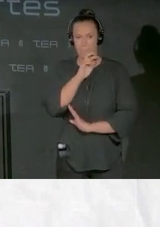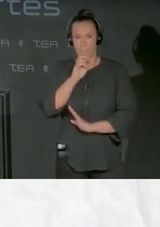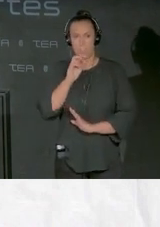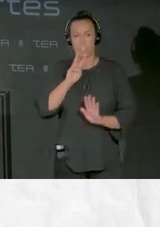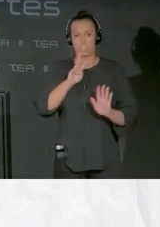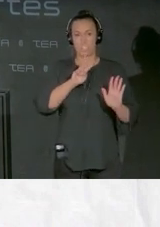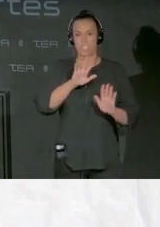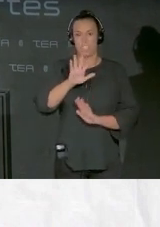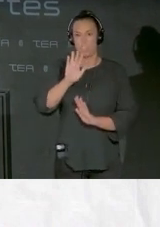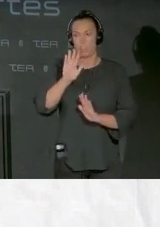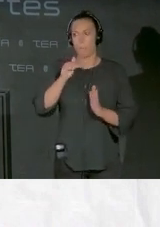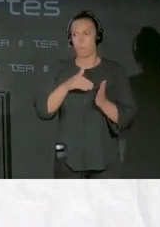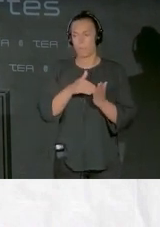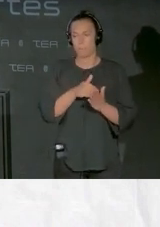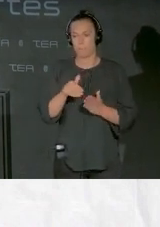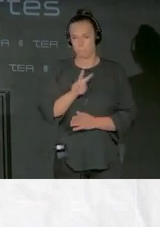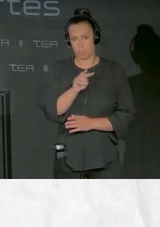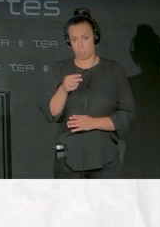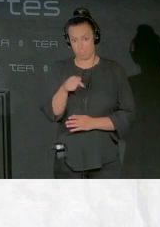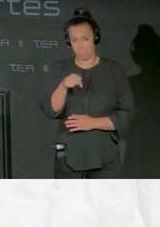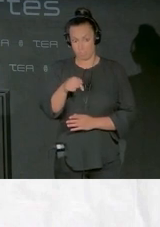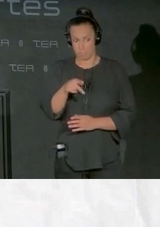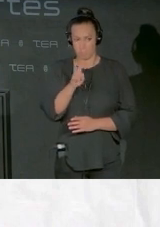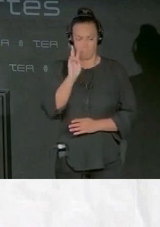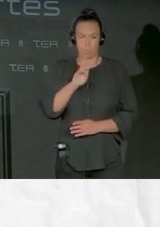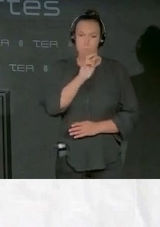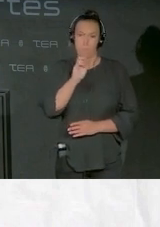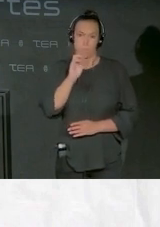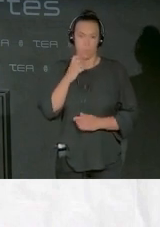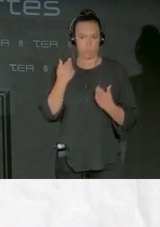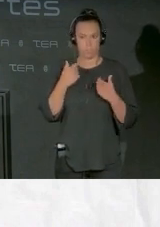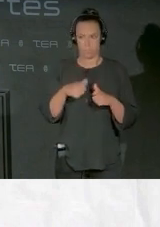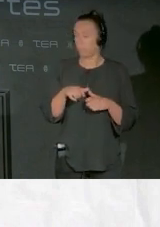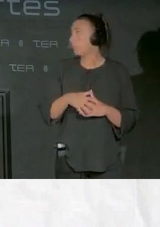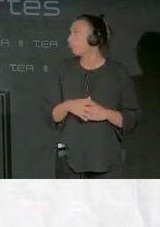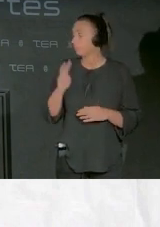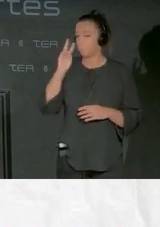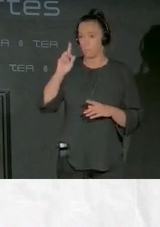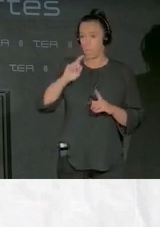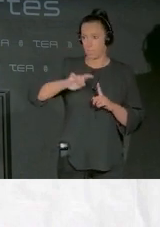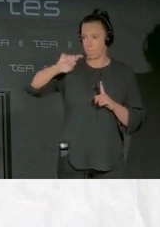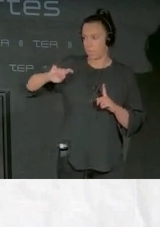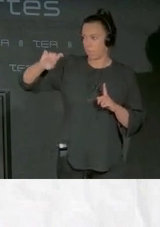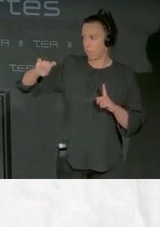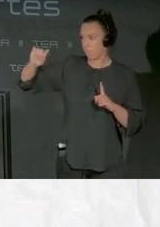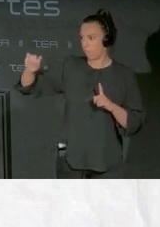So just to graphically represent the growth of the European video games revenues.